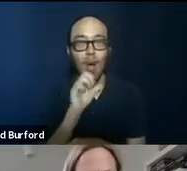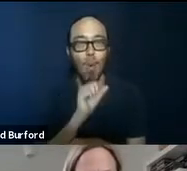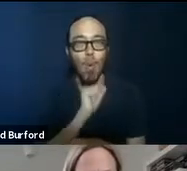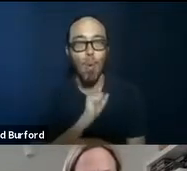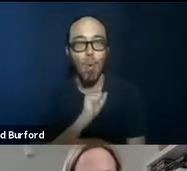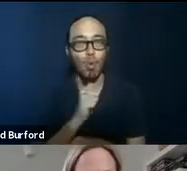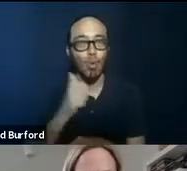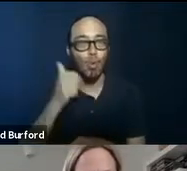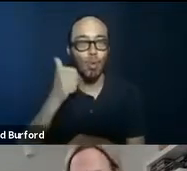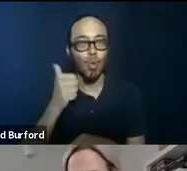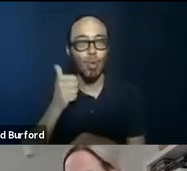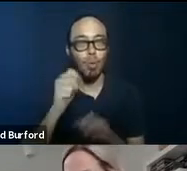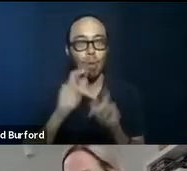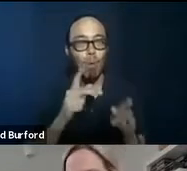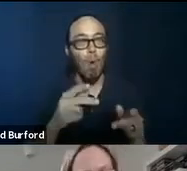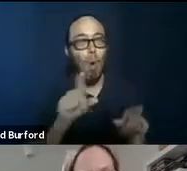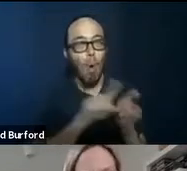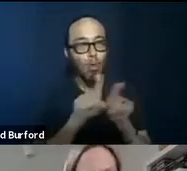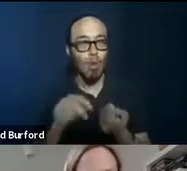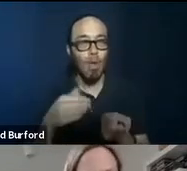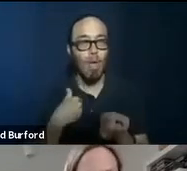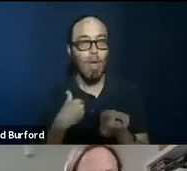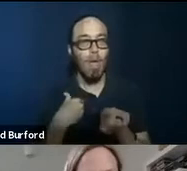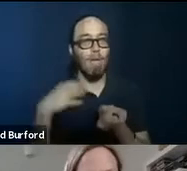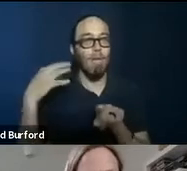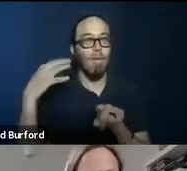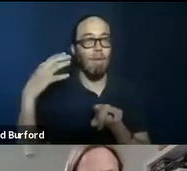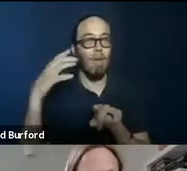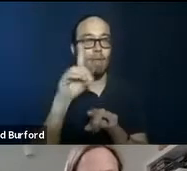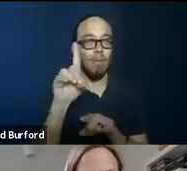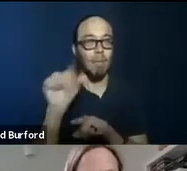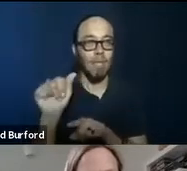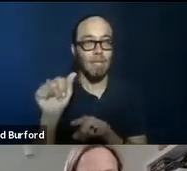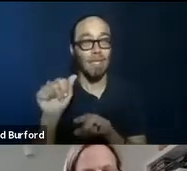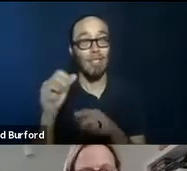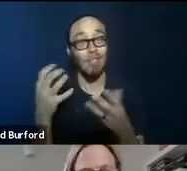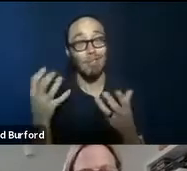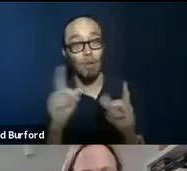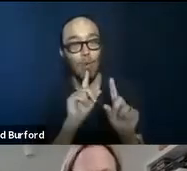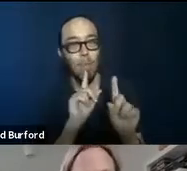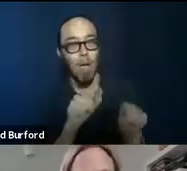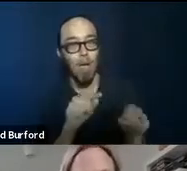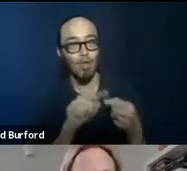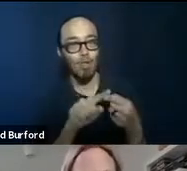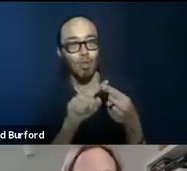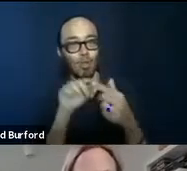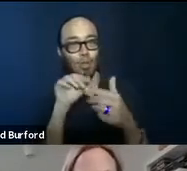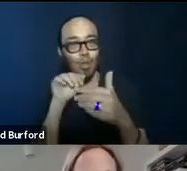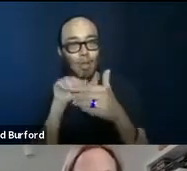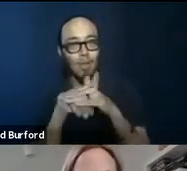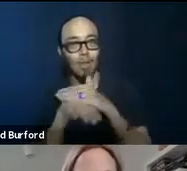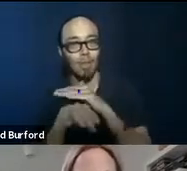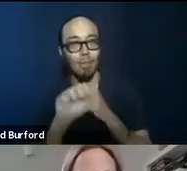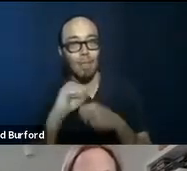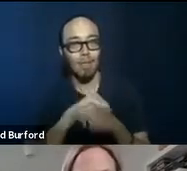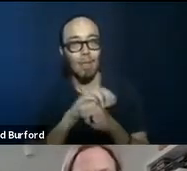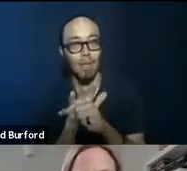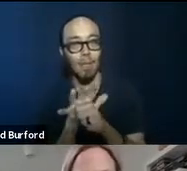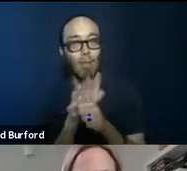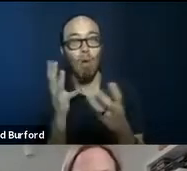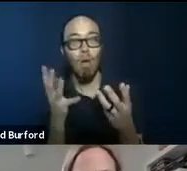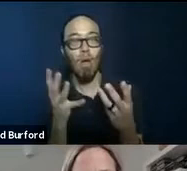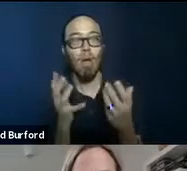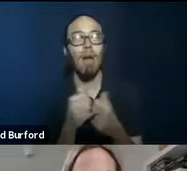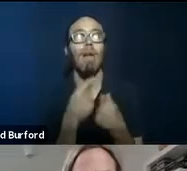have a disability. Now, as a response to the pandemic, online access for grocery delivery is